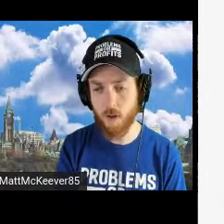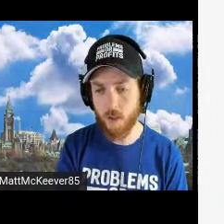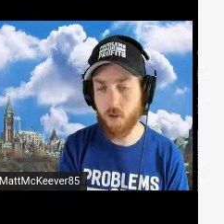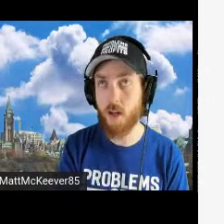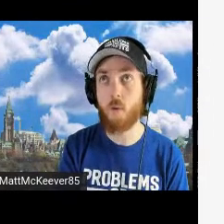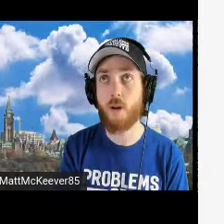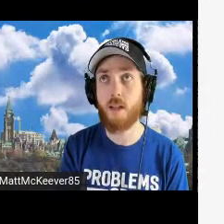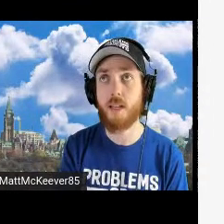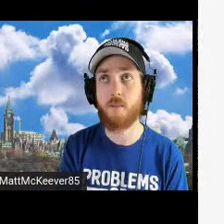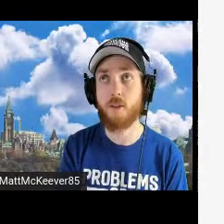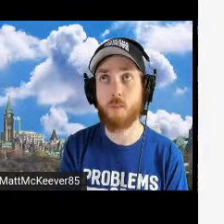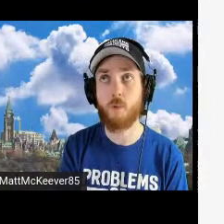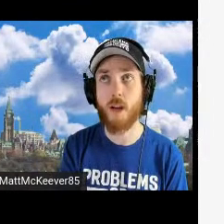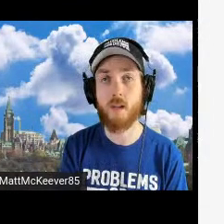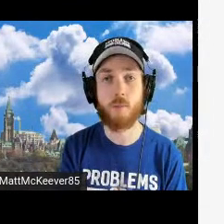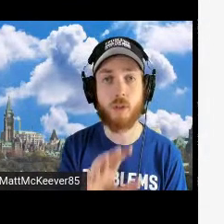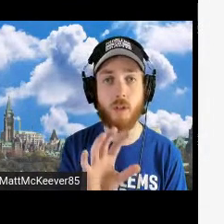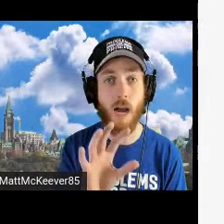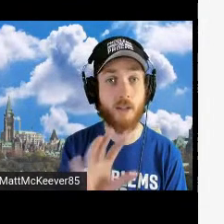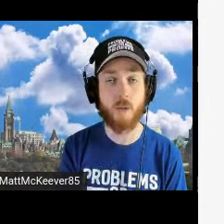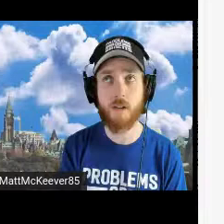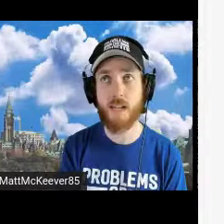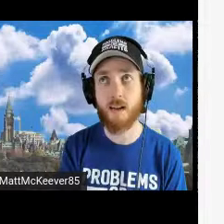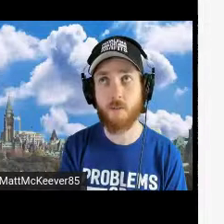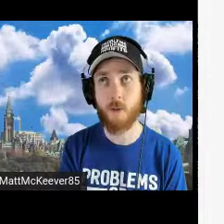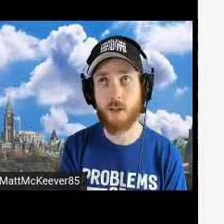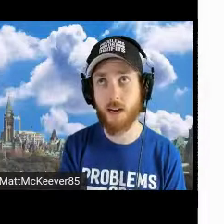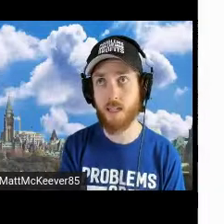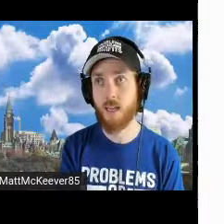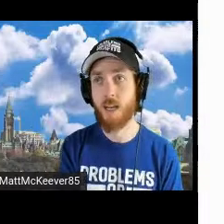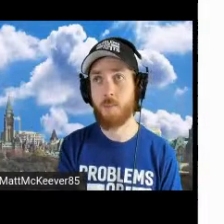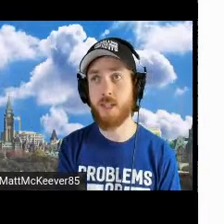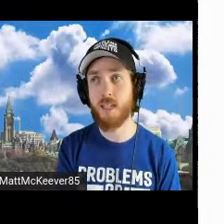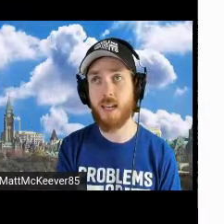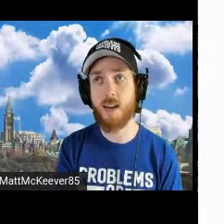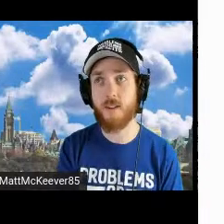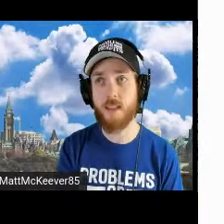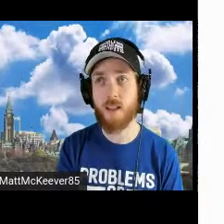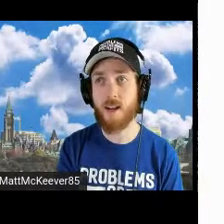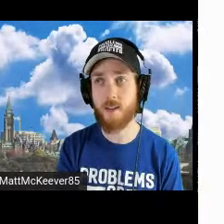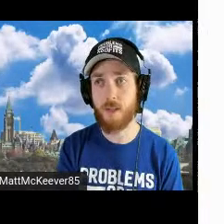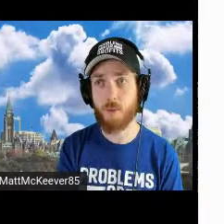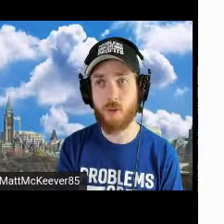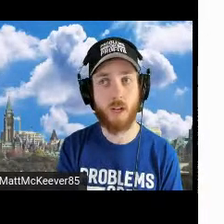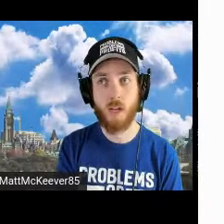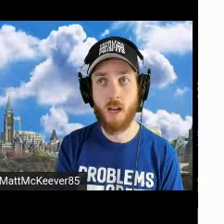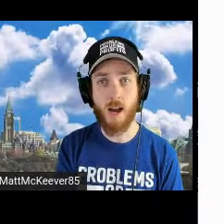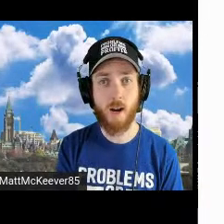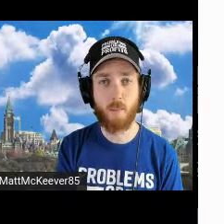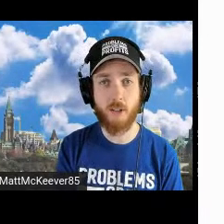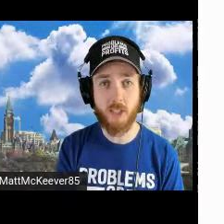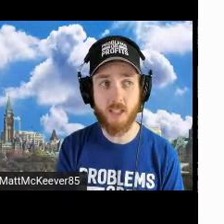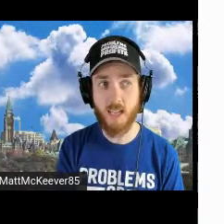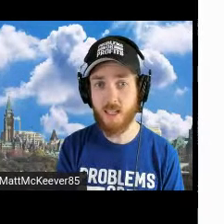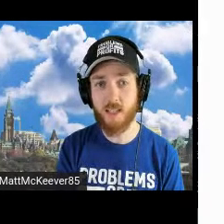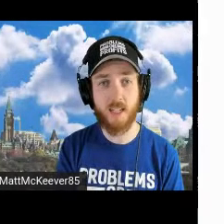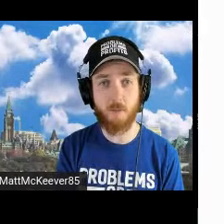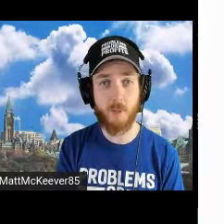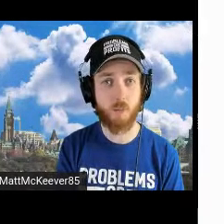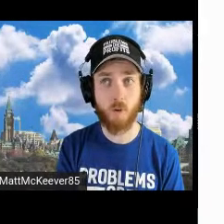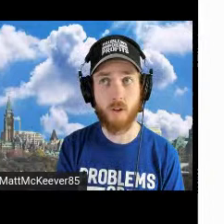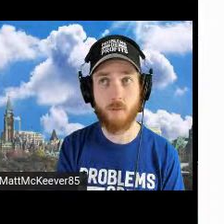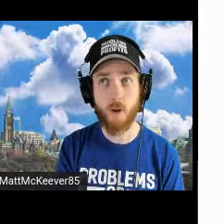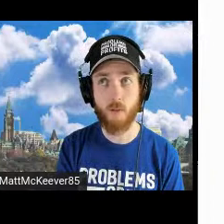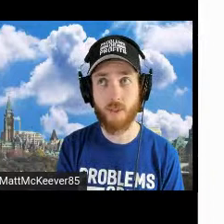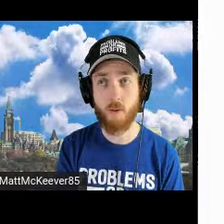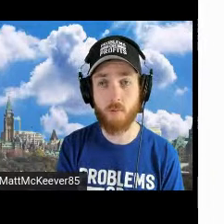finally, we're going to try and quickly cover some random Twitter data for you guys, because again, I find that a lot of people are just taking the